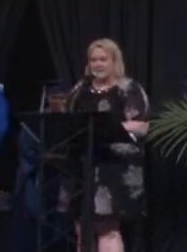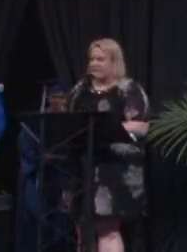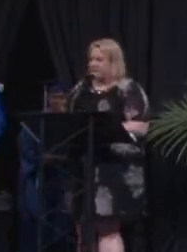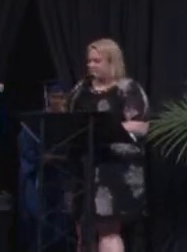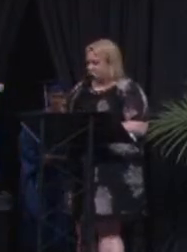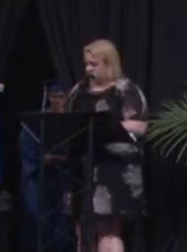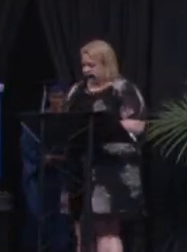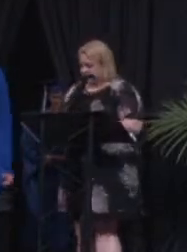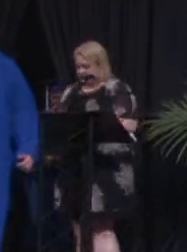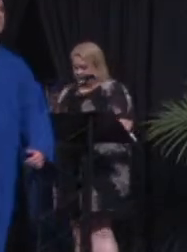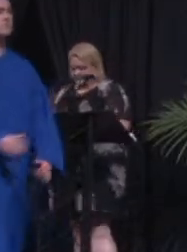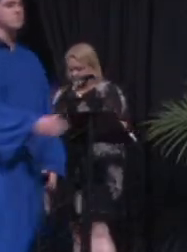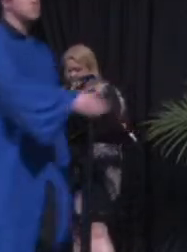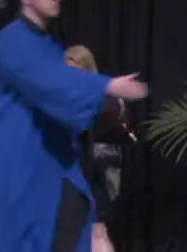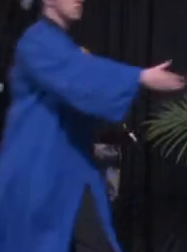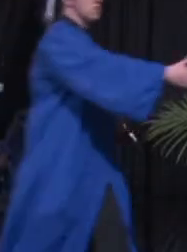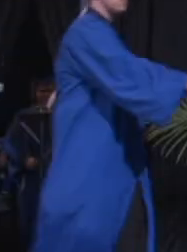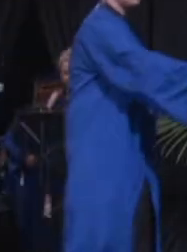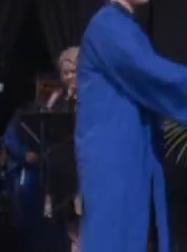Caden Sanks.